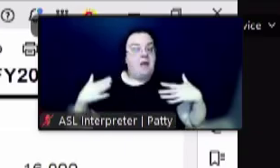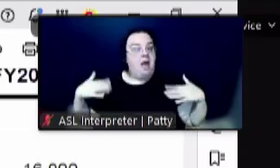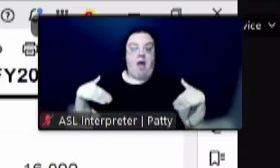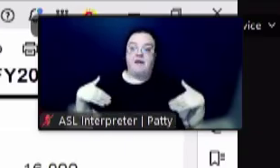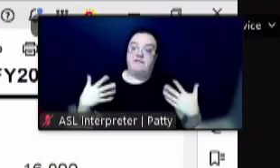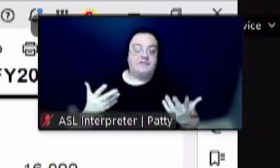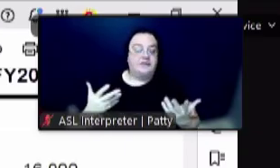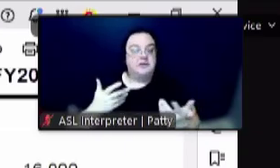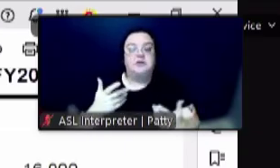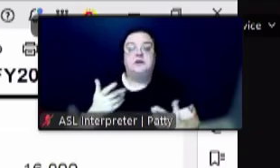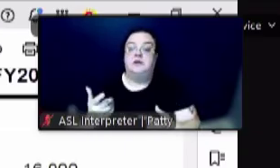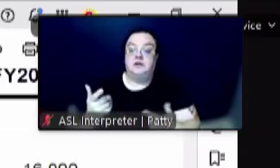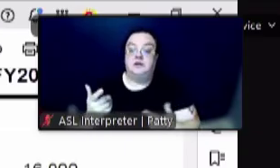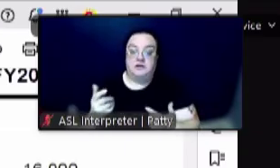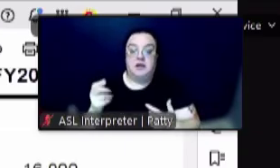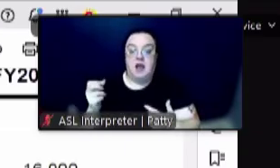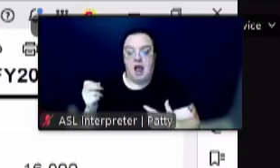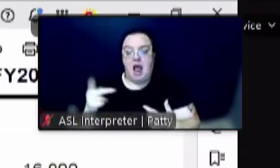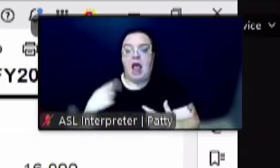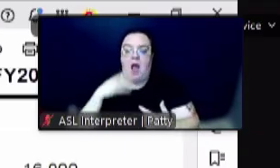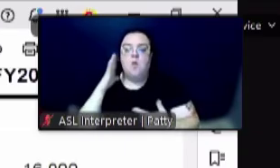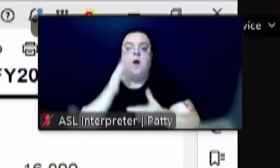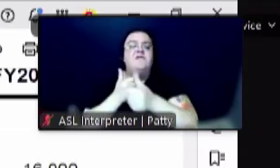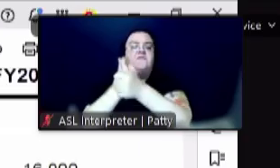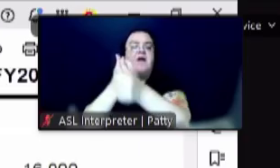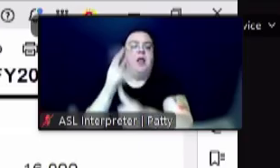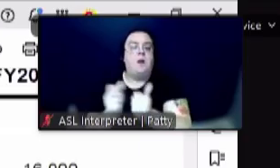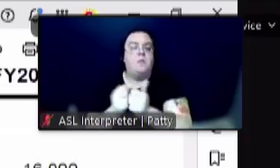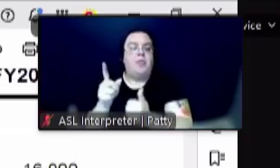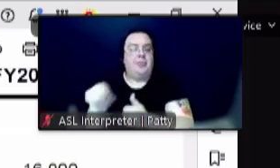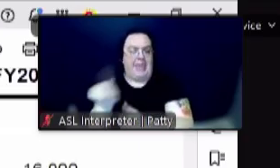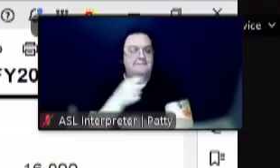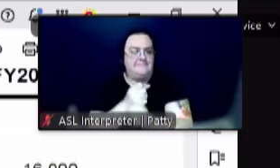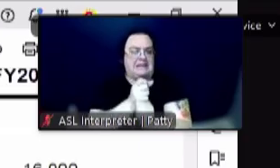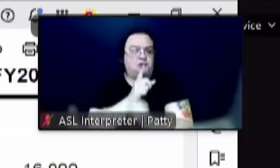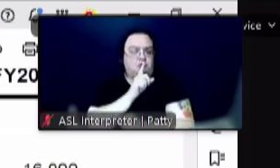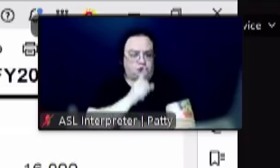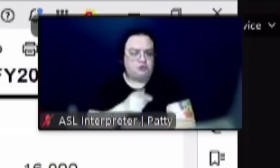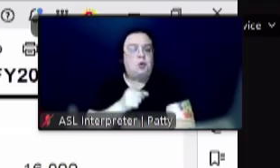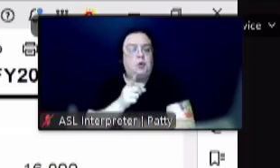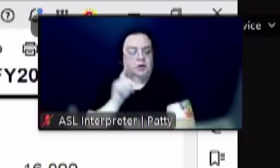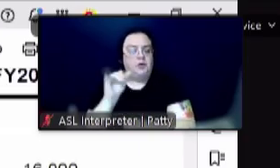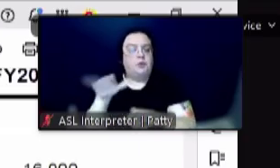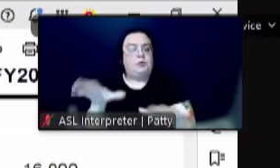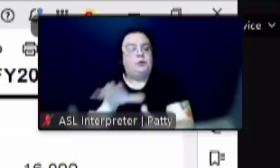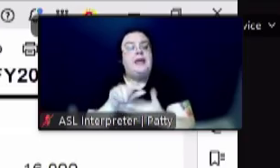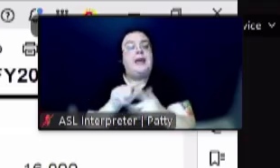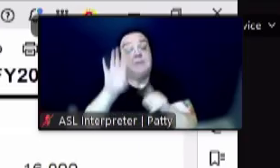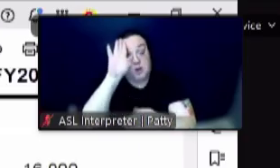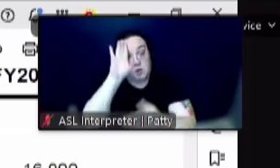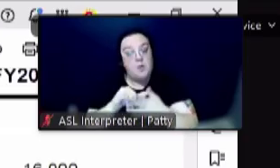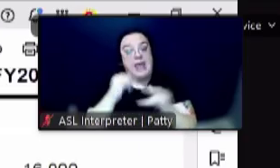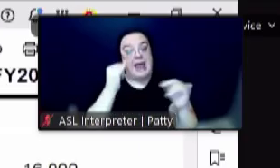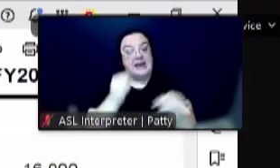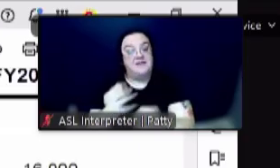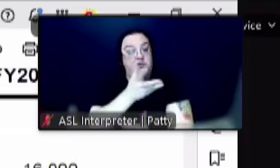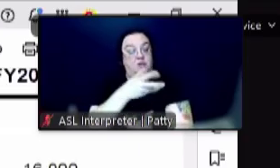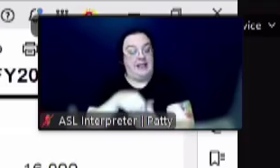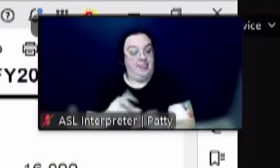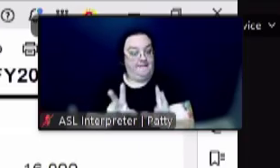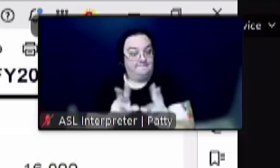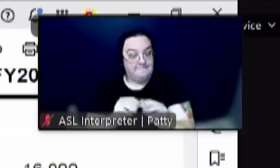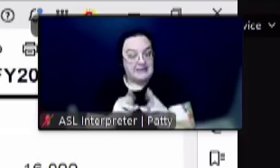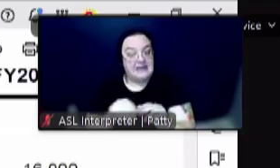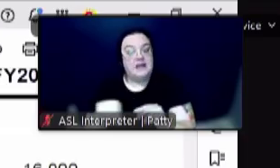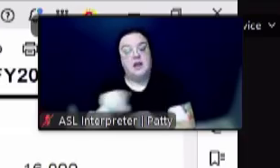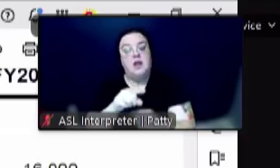I'll follow with them to make sure that we do that. But I know that individuals in the meetings are wanting